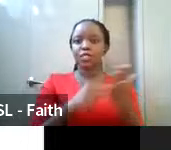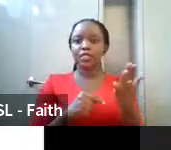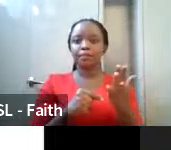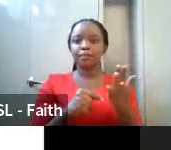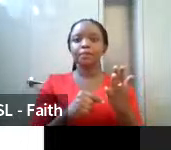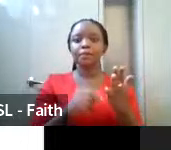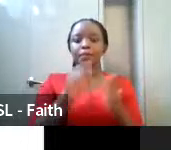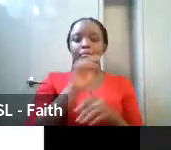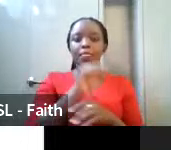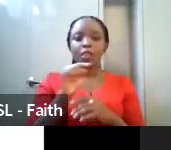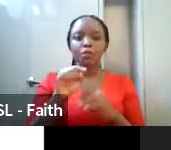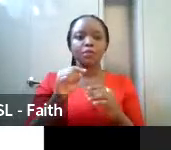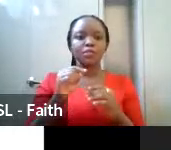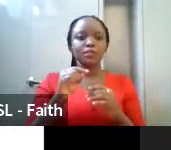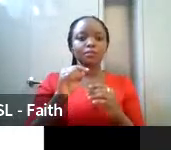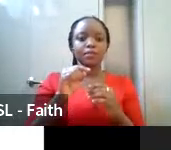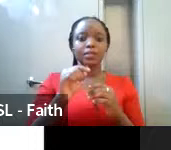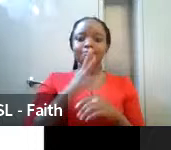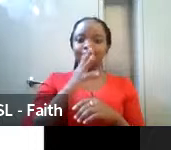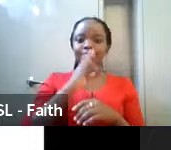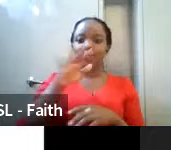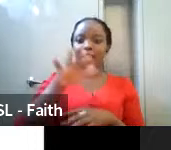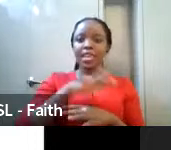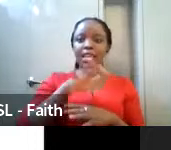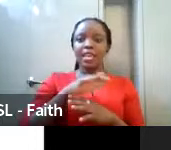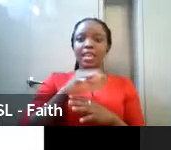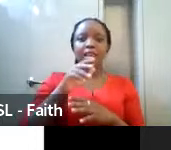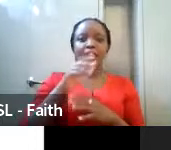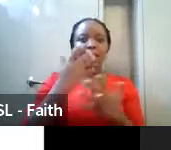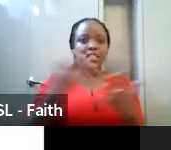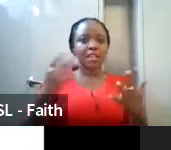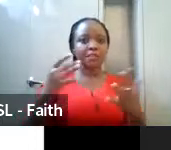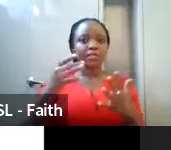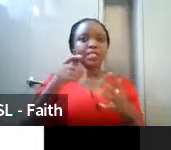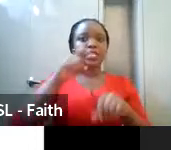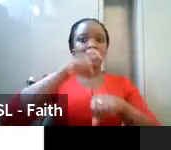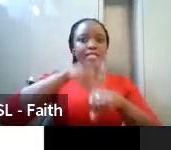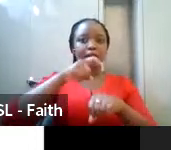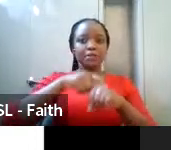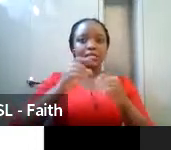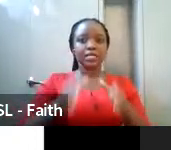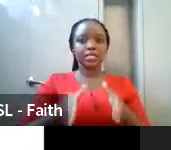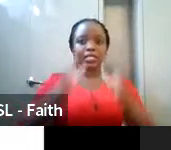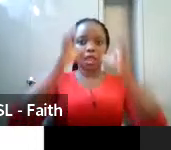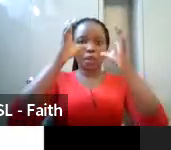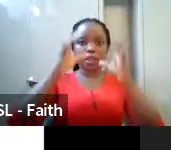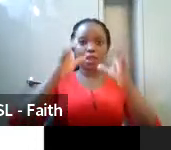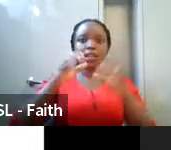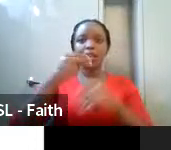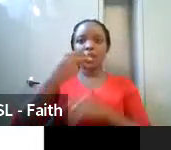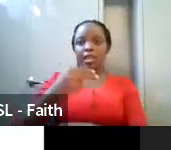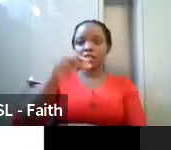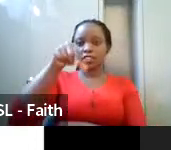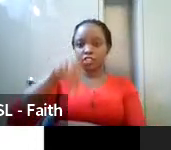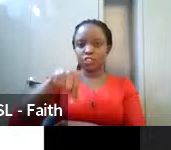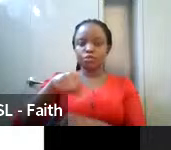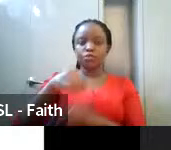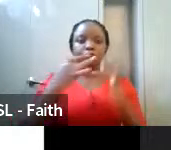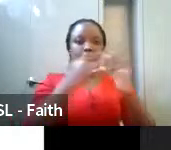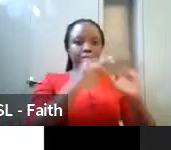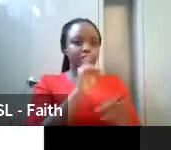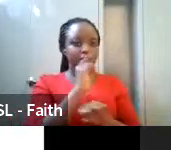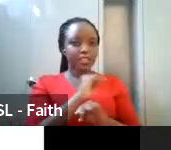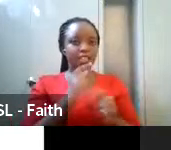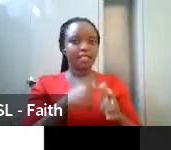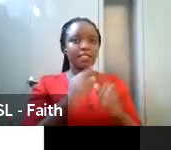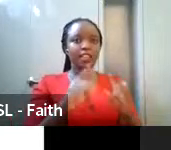they were talking something. They were saying something like CG backend at Times Tower. So they send the issues to Times Tower. Then they were